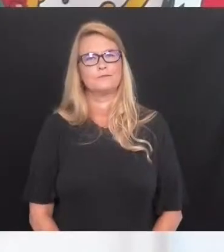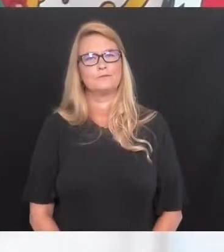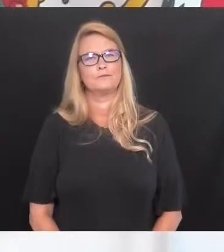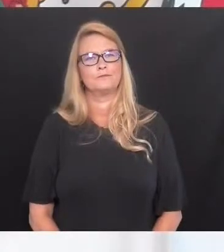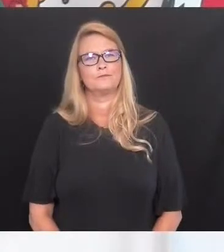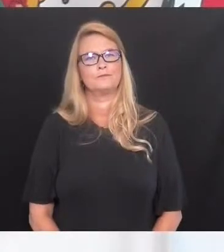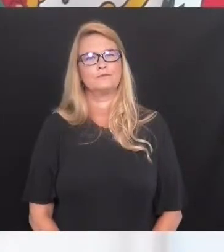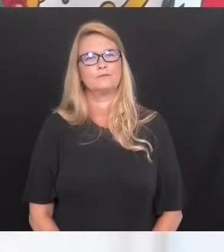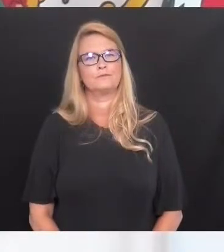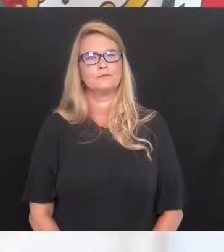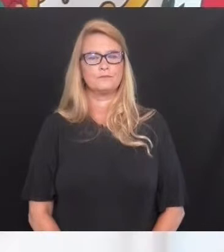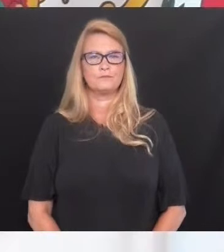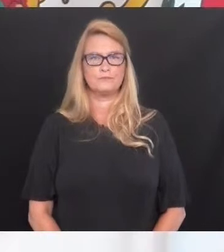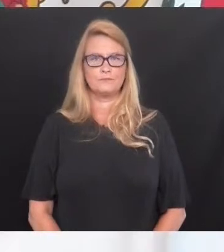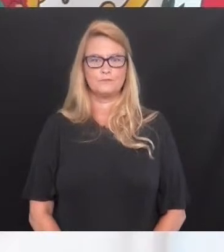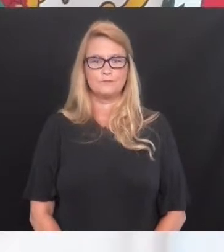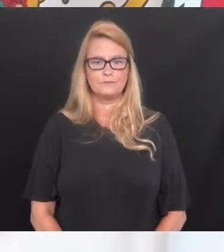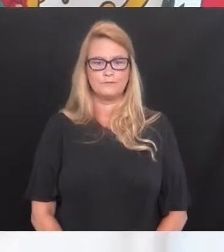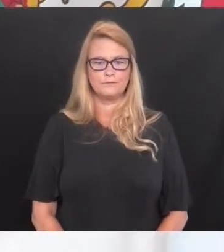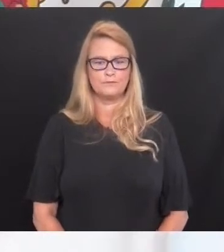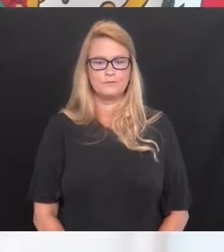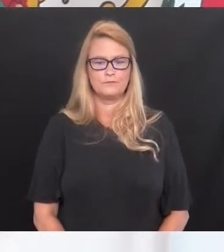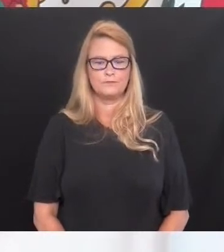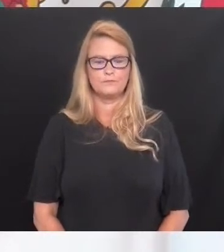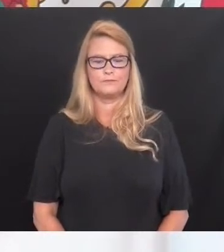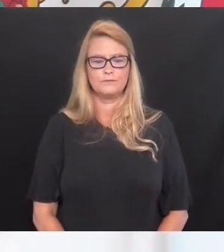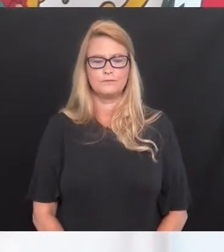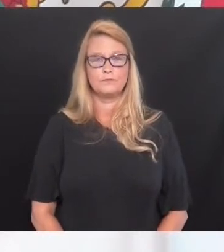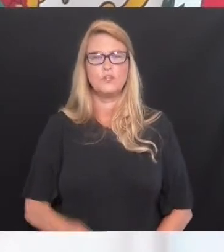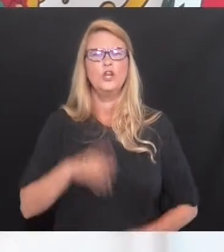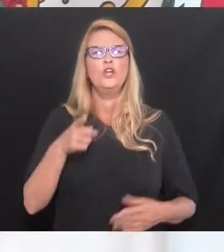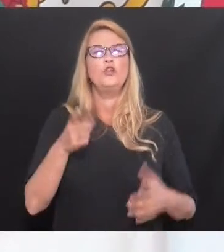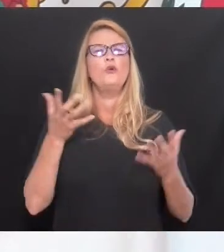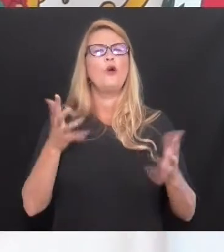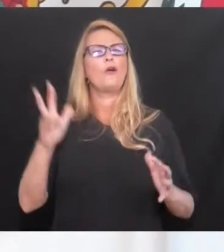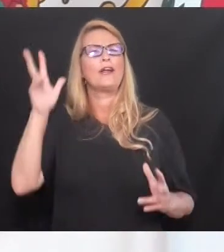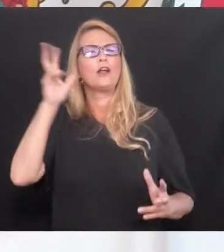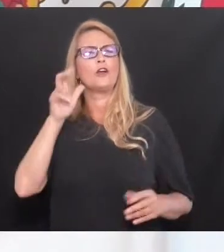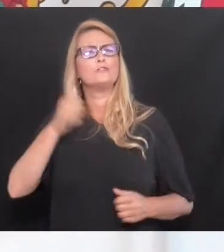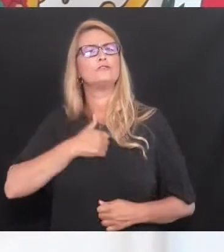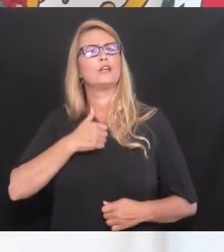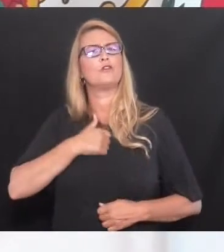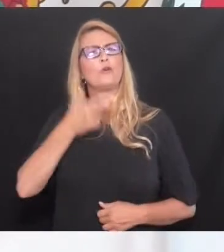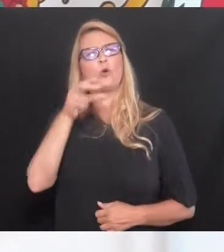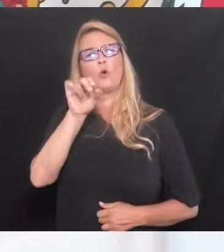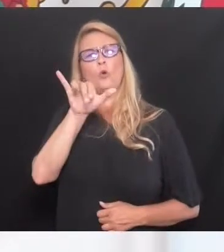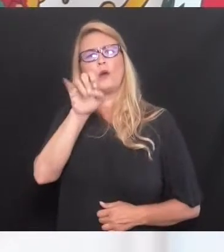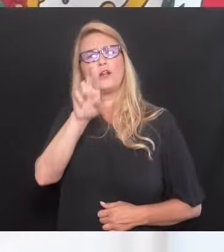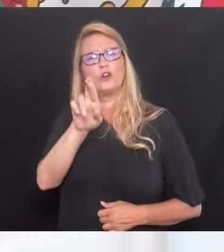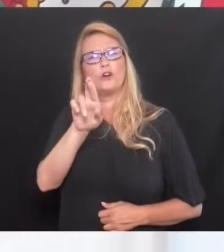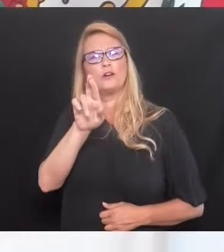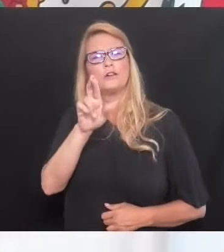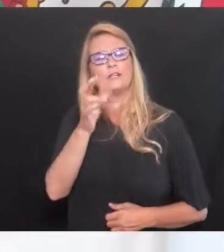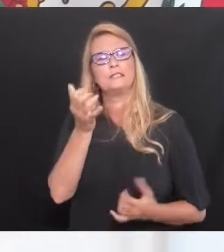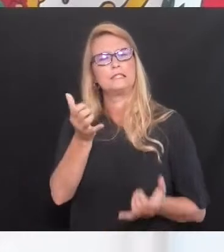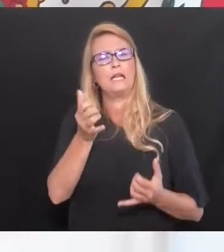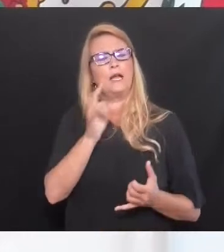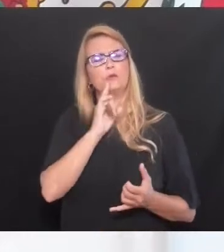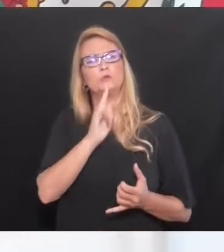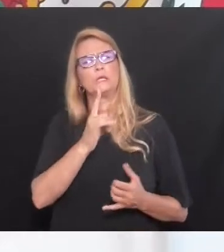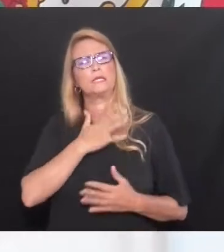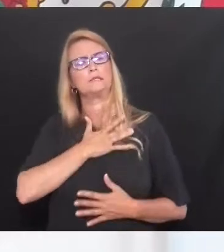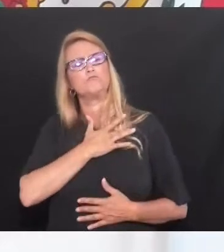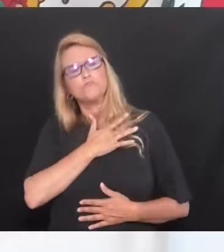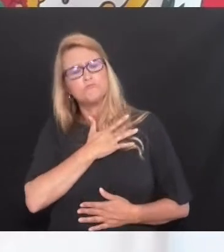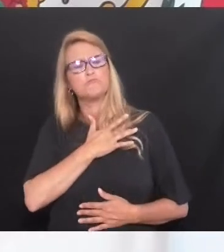If I could jump back to just this, you heard from General Hoyer today, a very passionate plea from General Hoyer.